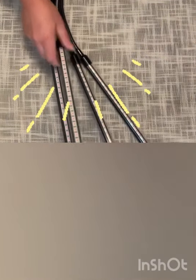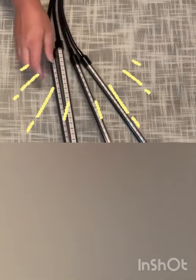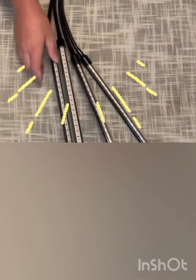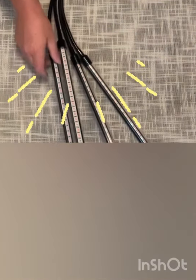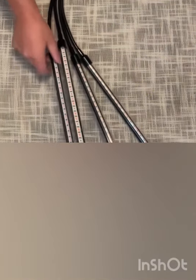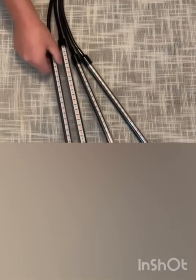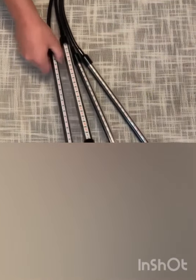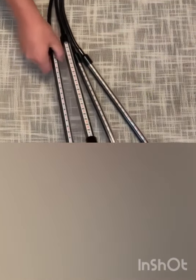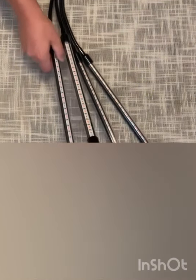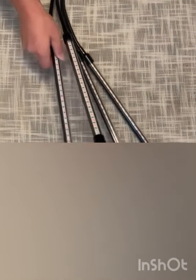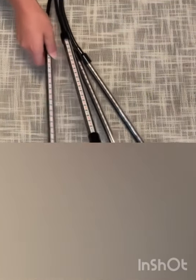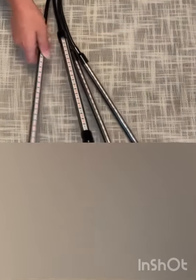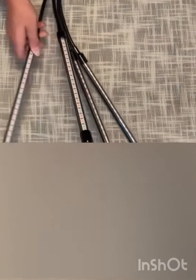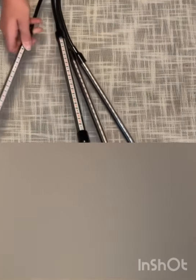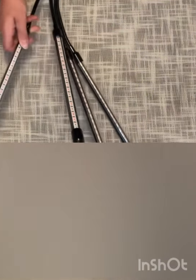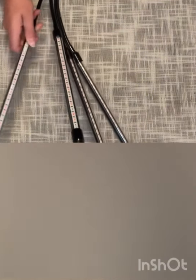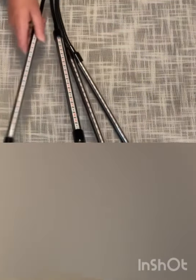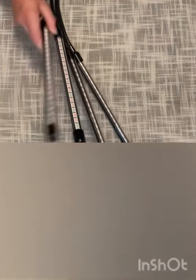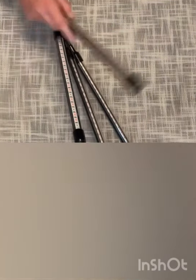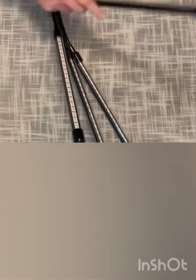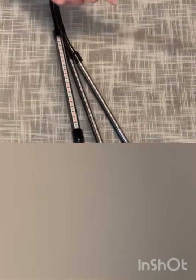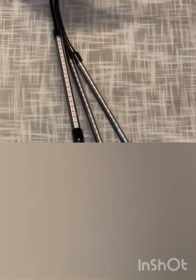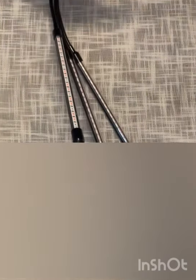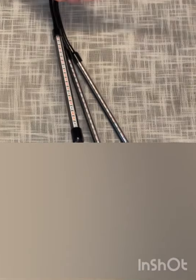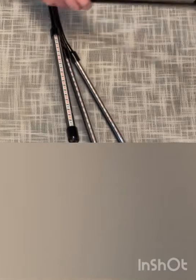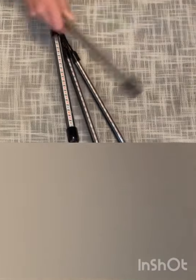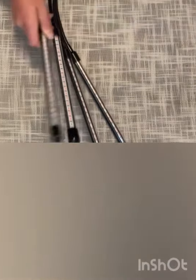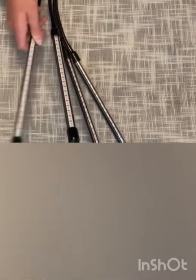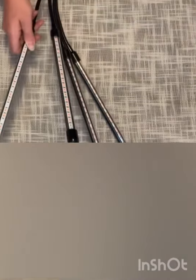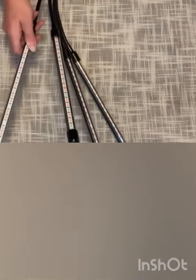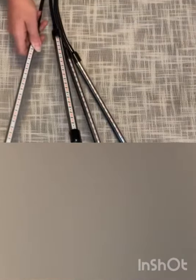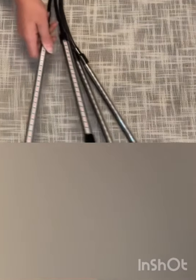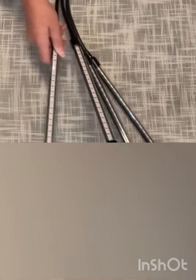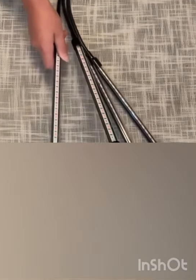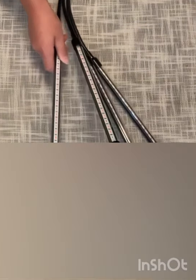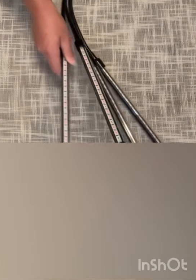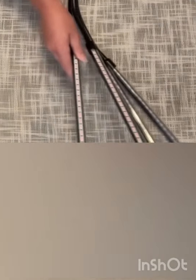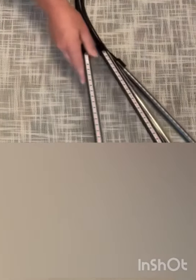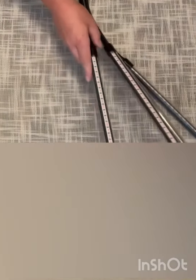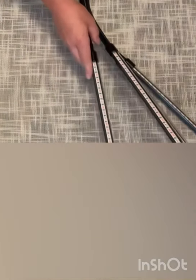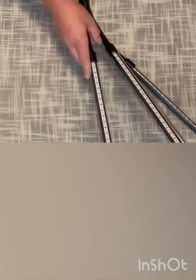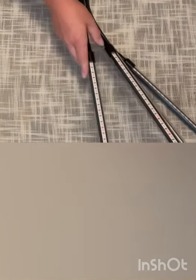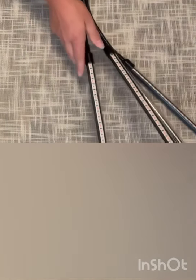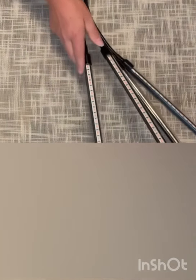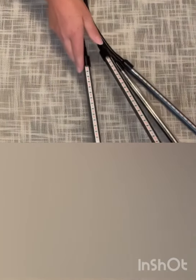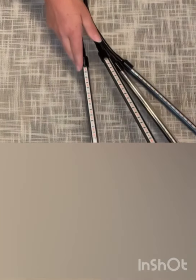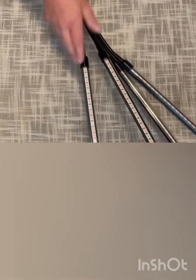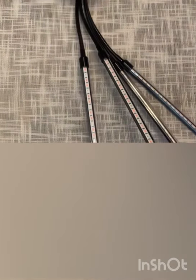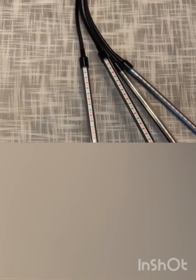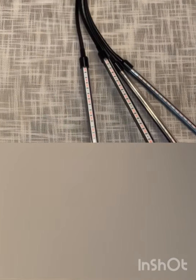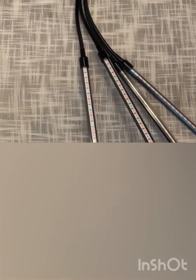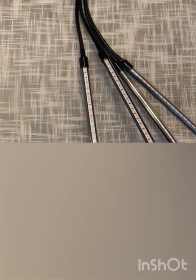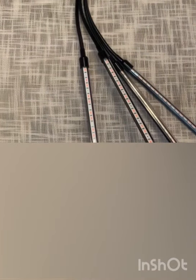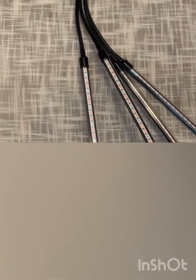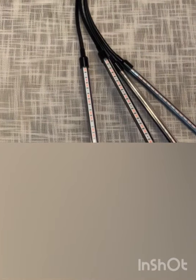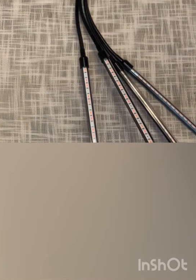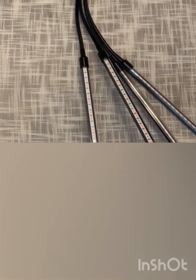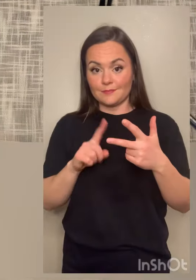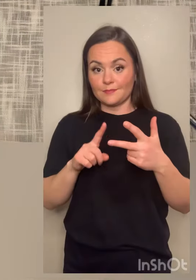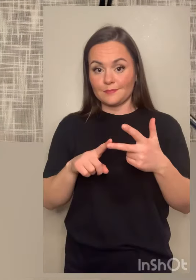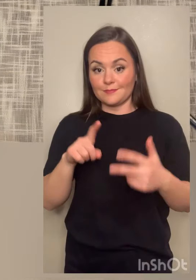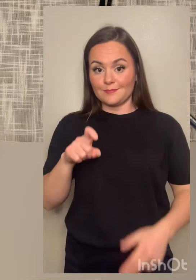twisted and directed. This is necessary because as the plants grow, you have to be able to adjust the height.